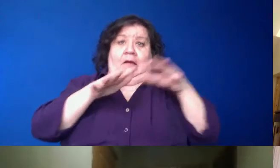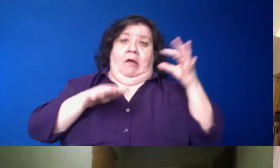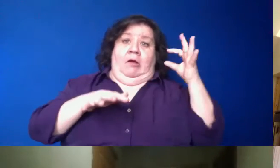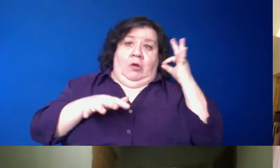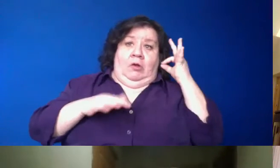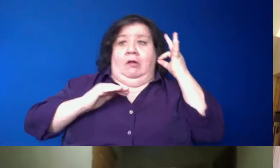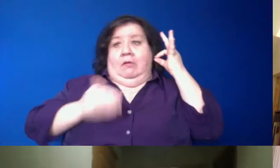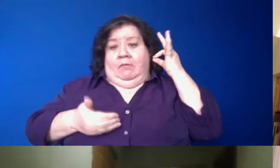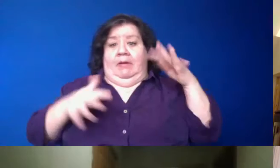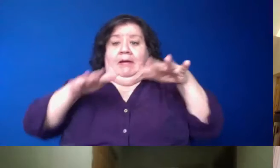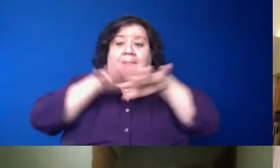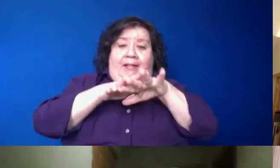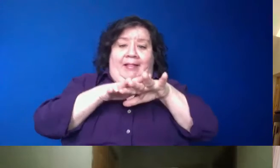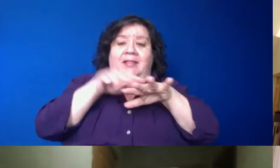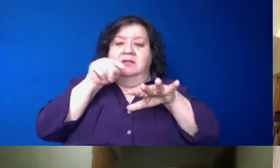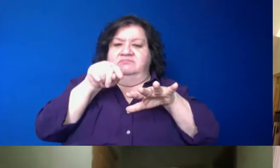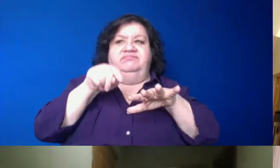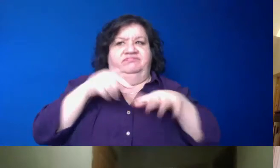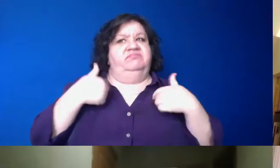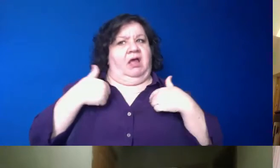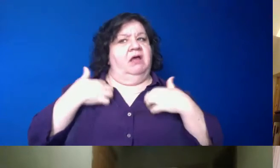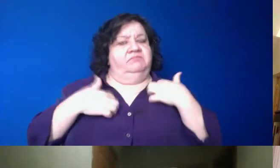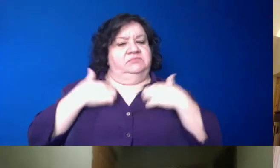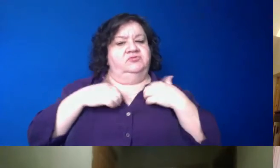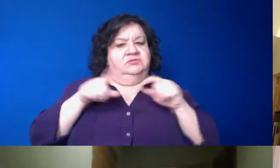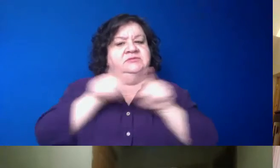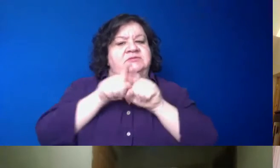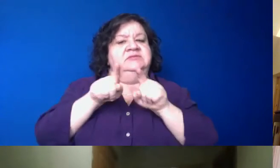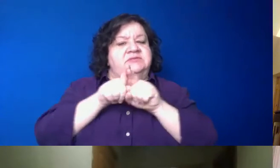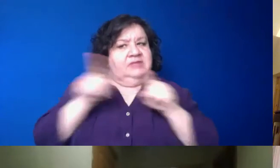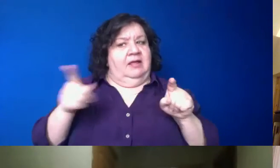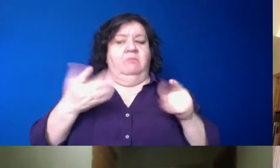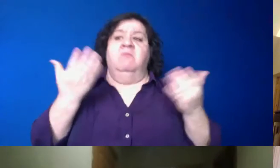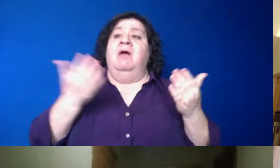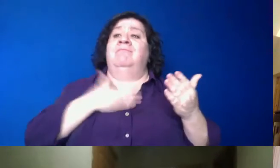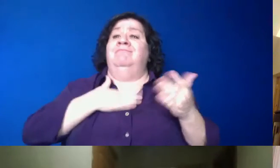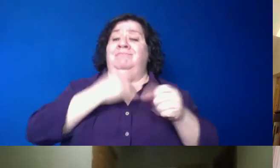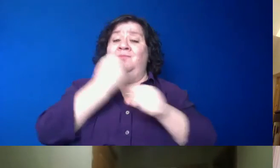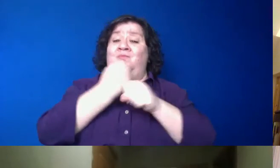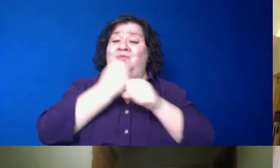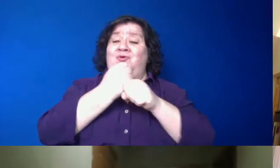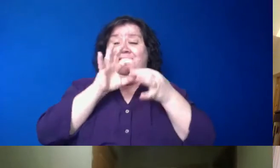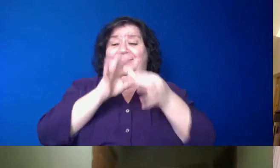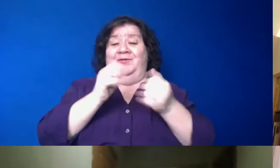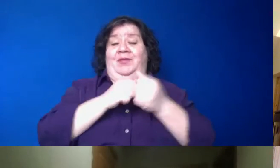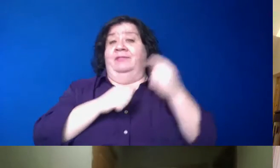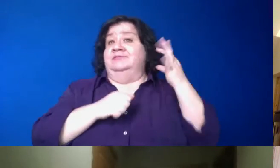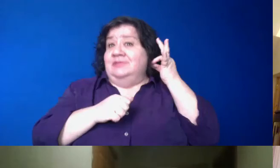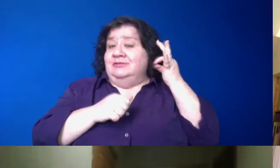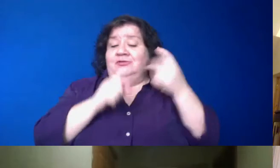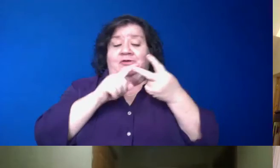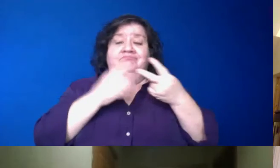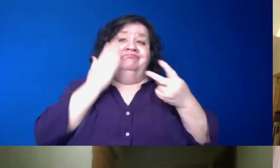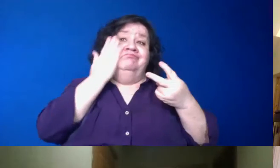gender and race and ethnicity and other issues. And I believe that this is a way forward